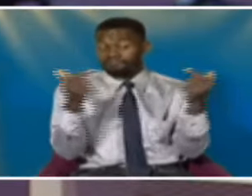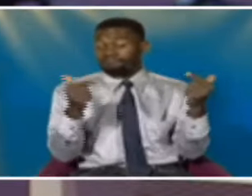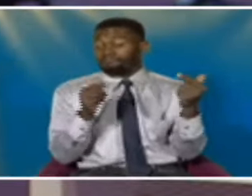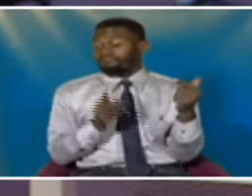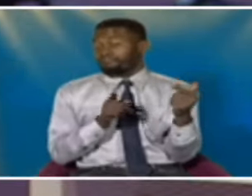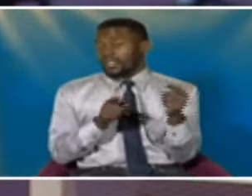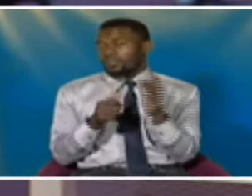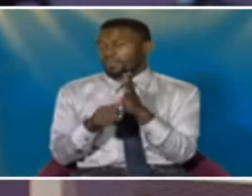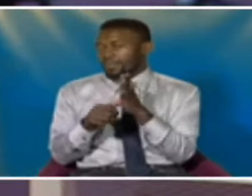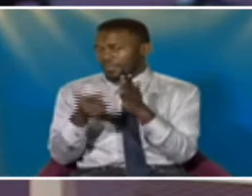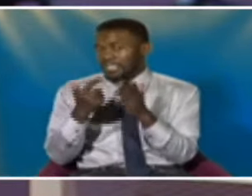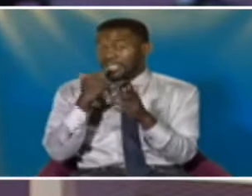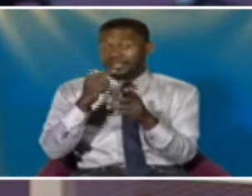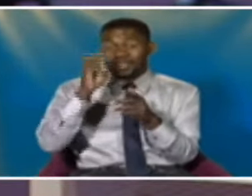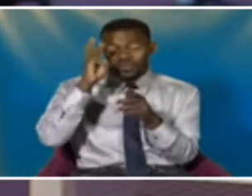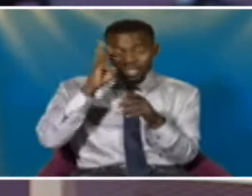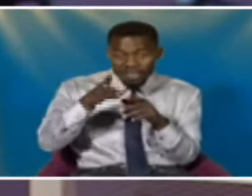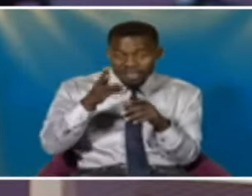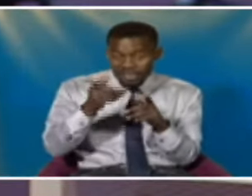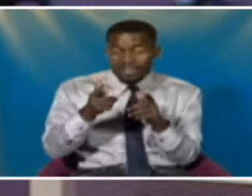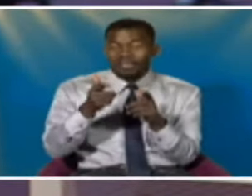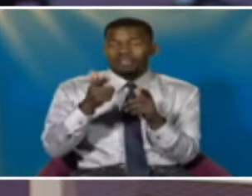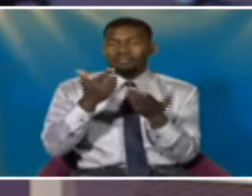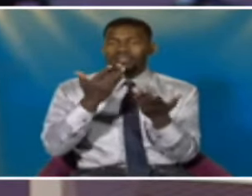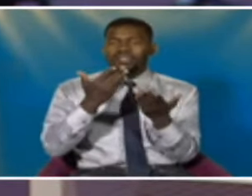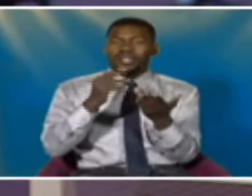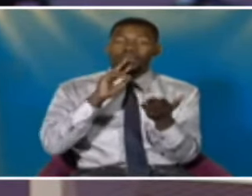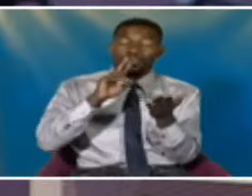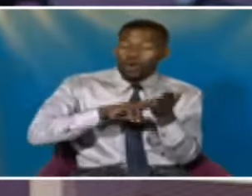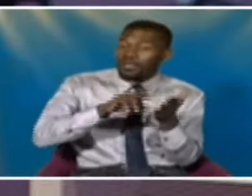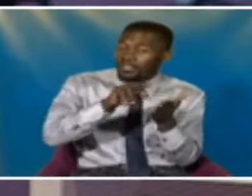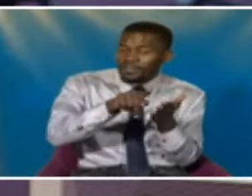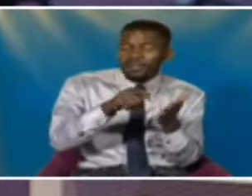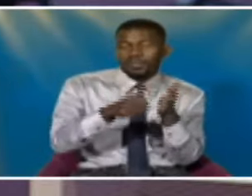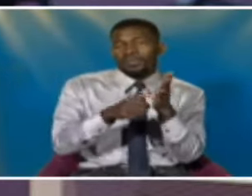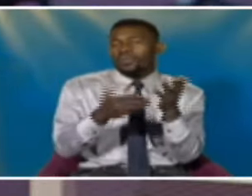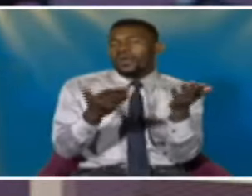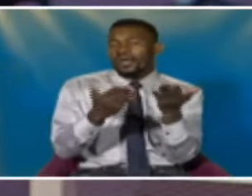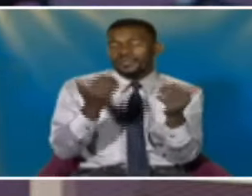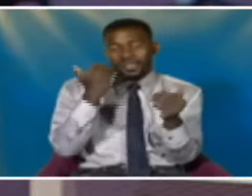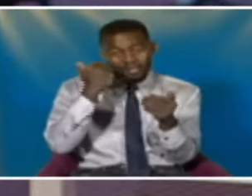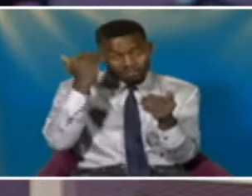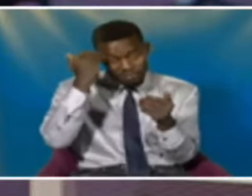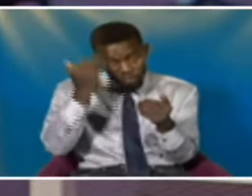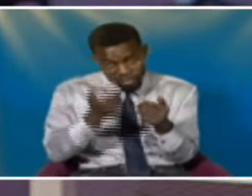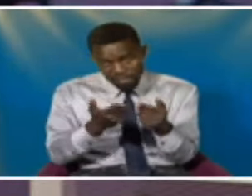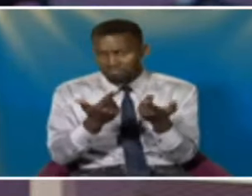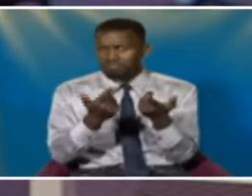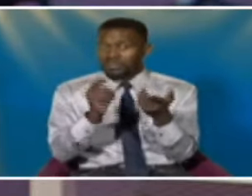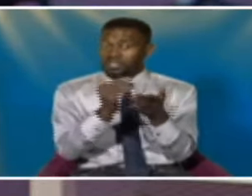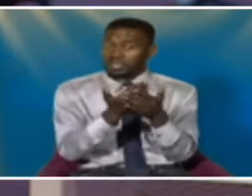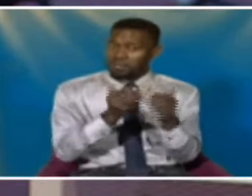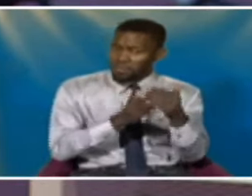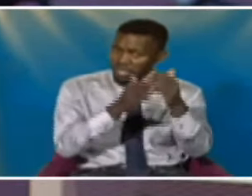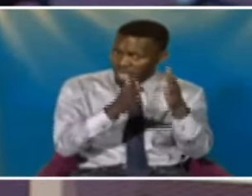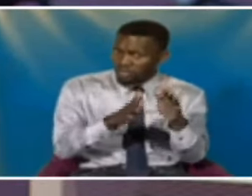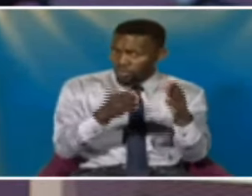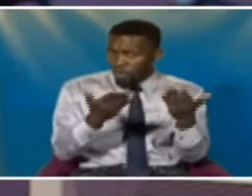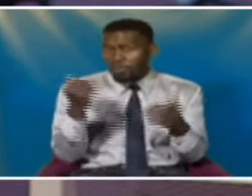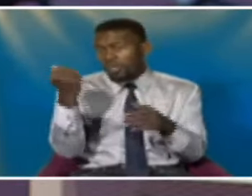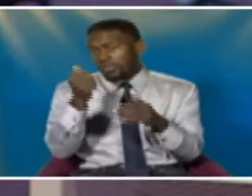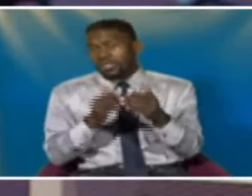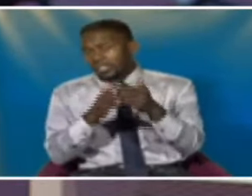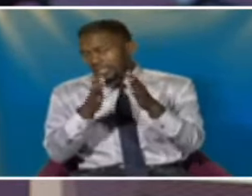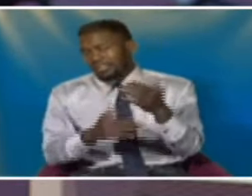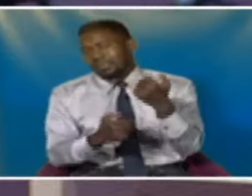will take a legal action, a section of residents from the coast have supported the move and asked other governors to follow suit.